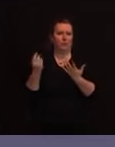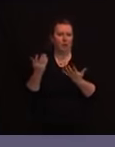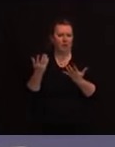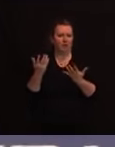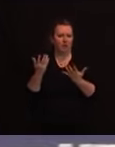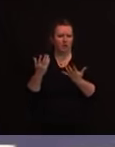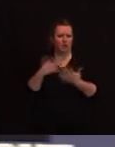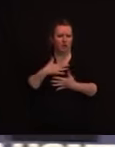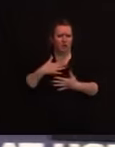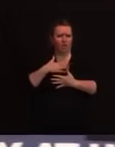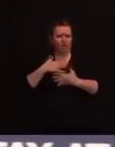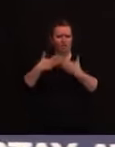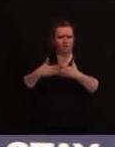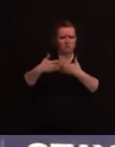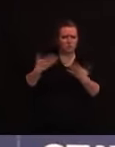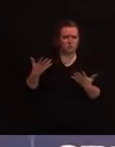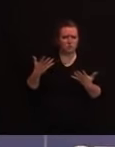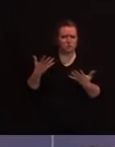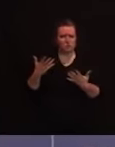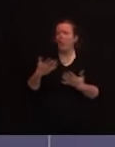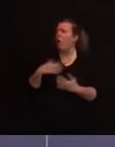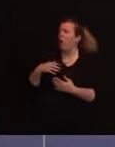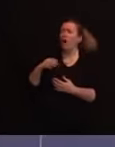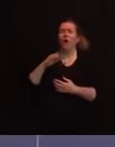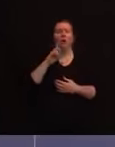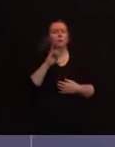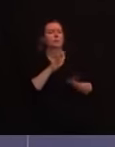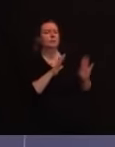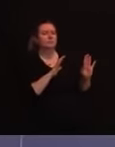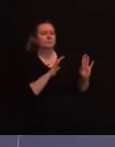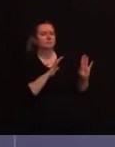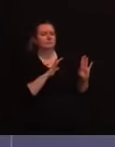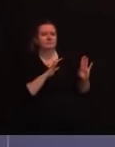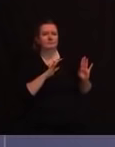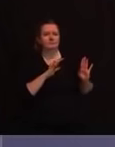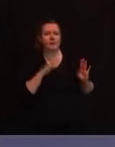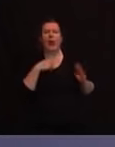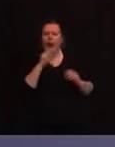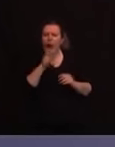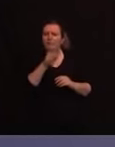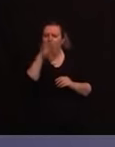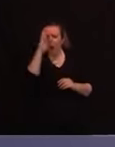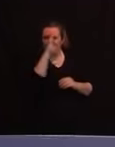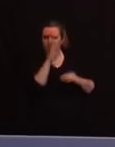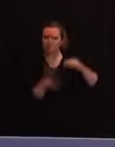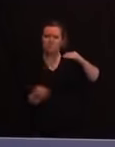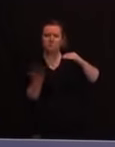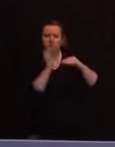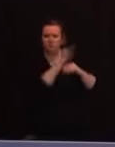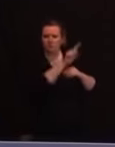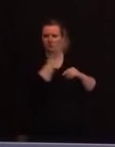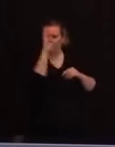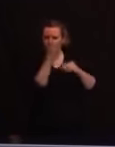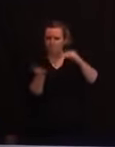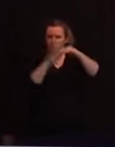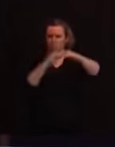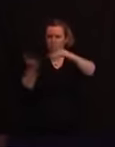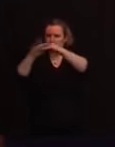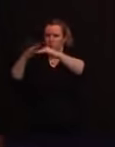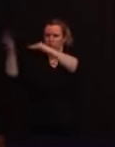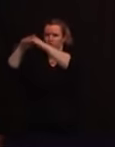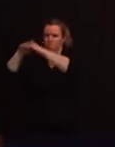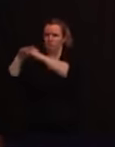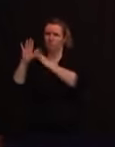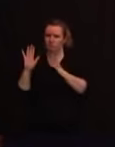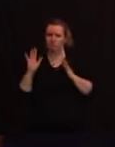we've asked all of the hospitals to do, as you recall, is to increase their critical care capacity by 100%. So we had 2,000 licensed